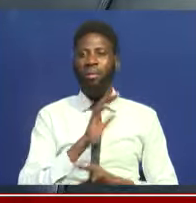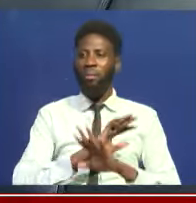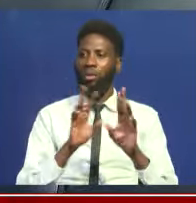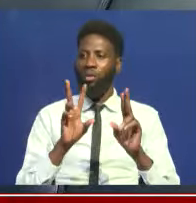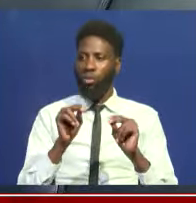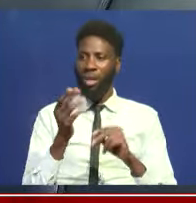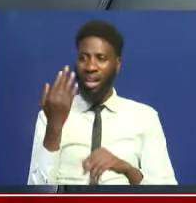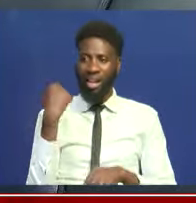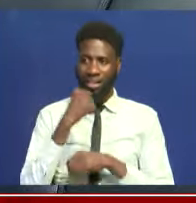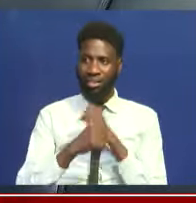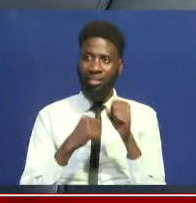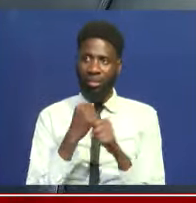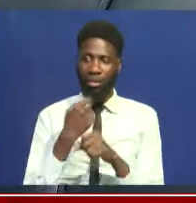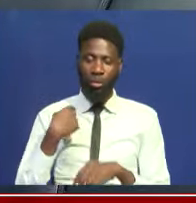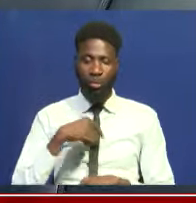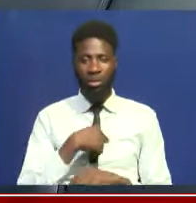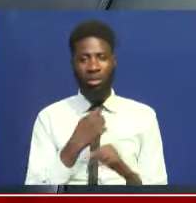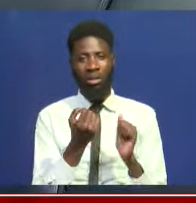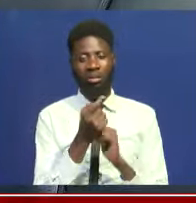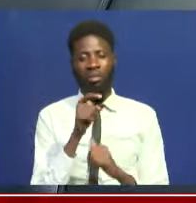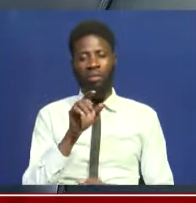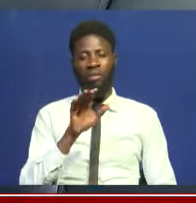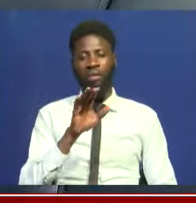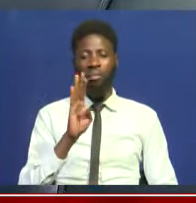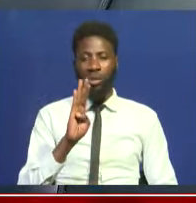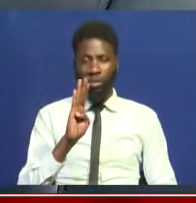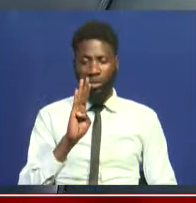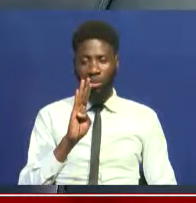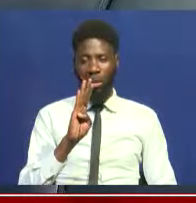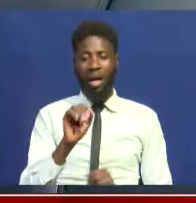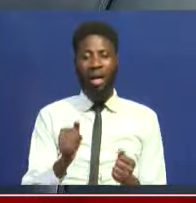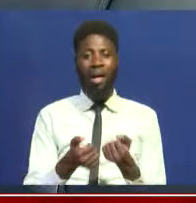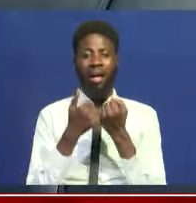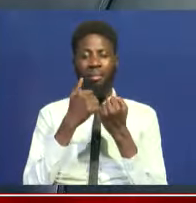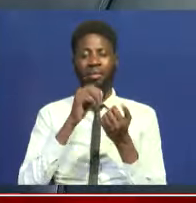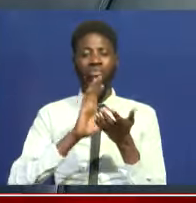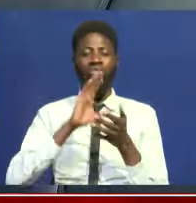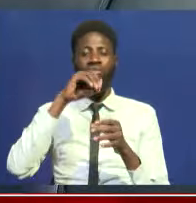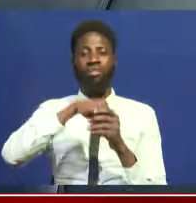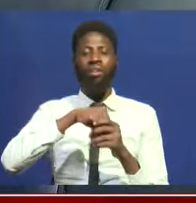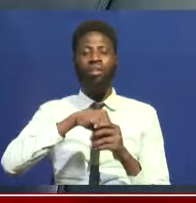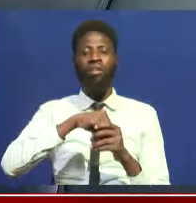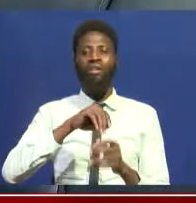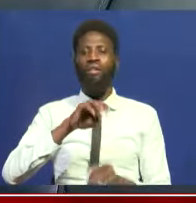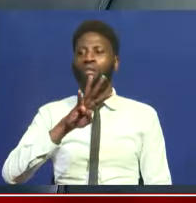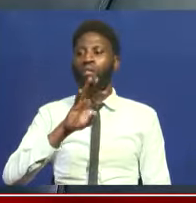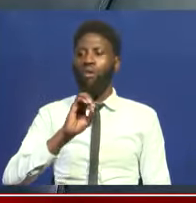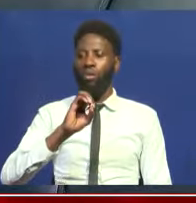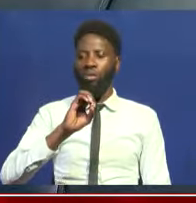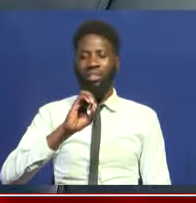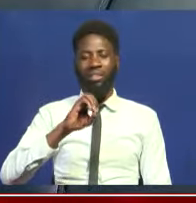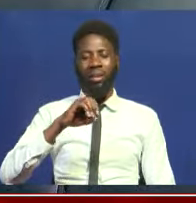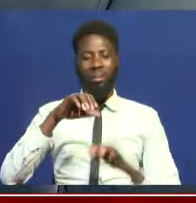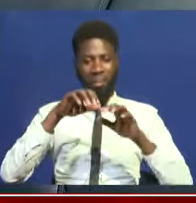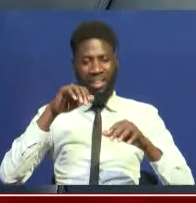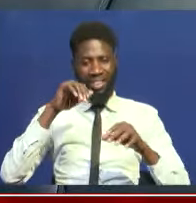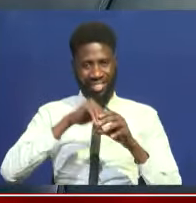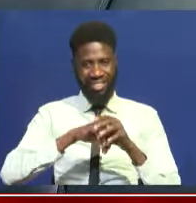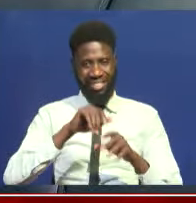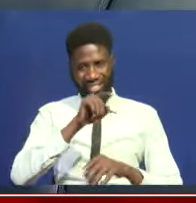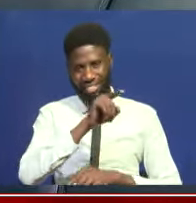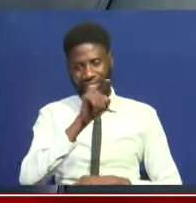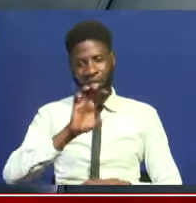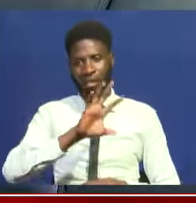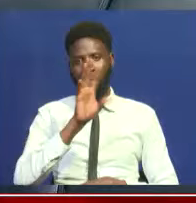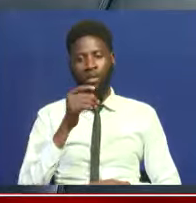fact, we invested that $11.5 billion in 40 markets on the continent. We need to keep that up. There are